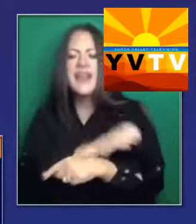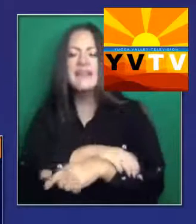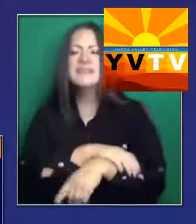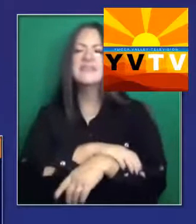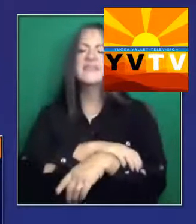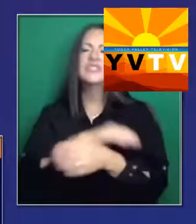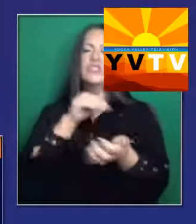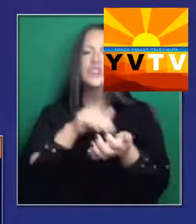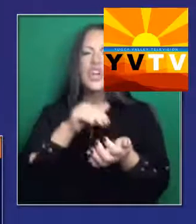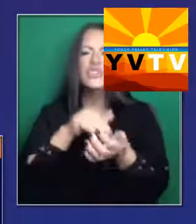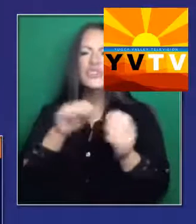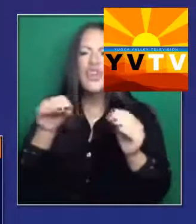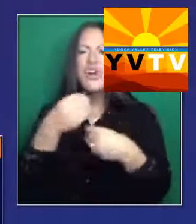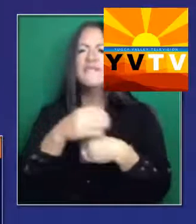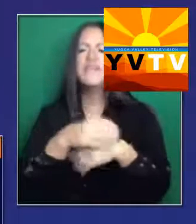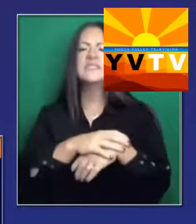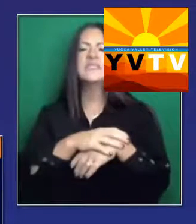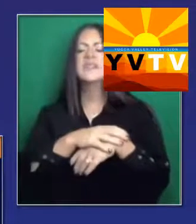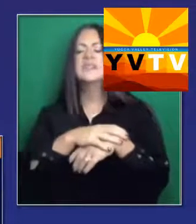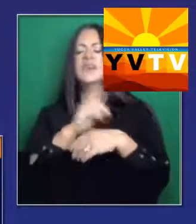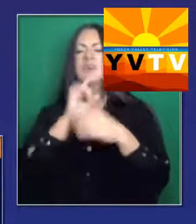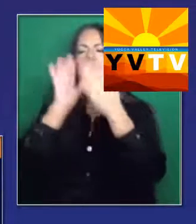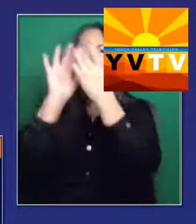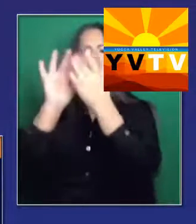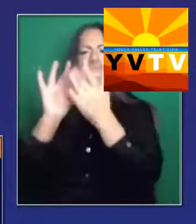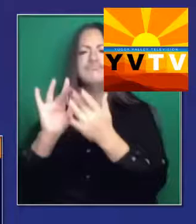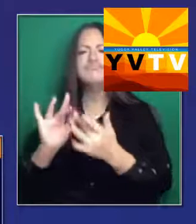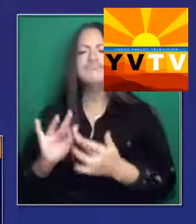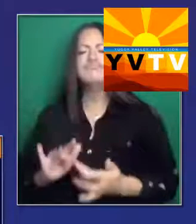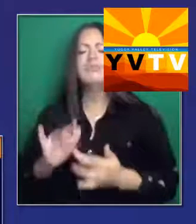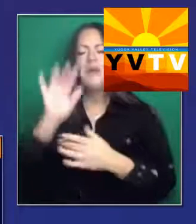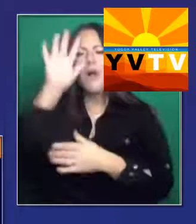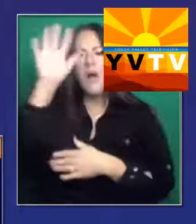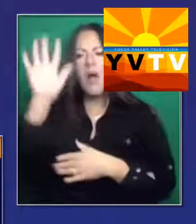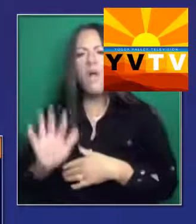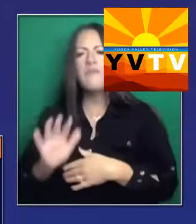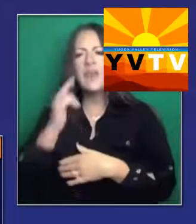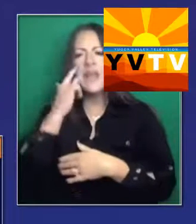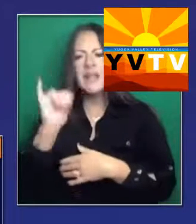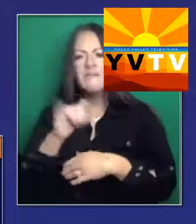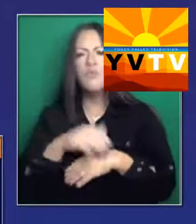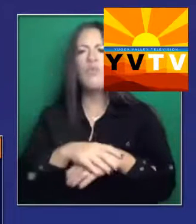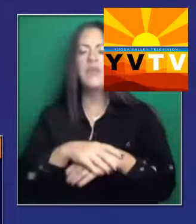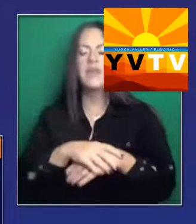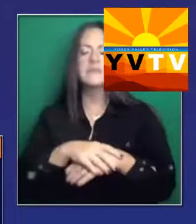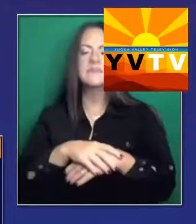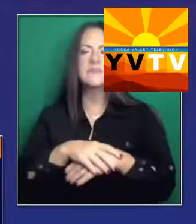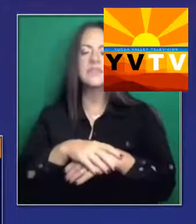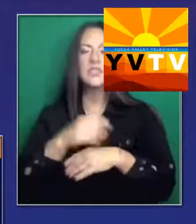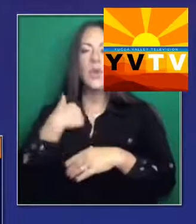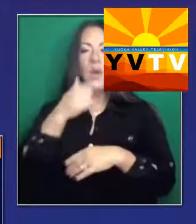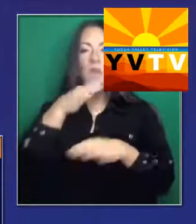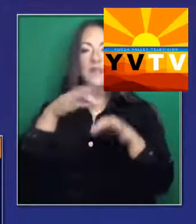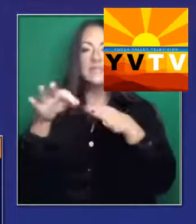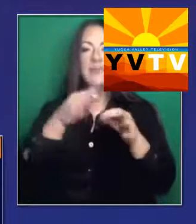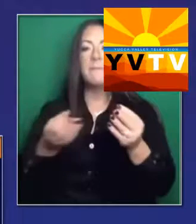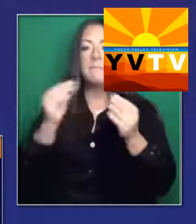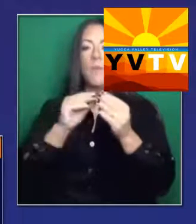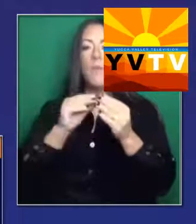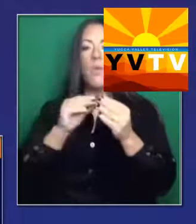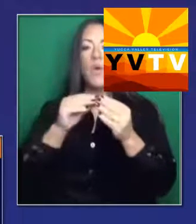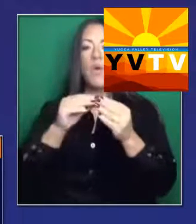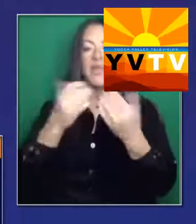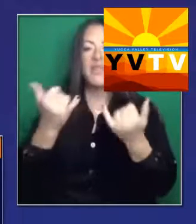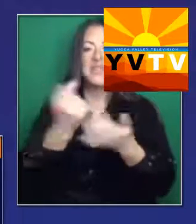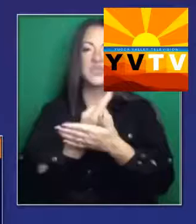spectrum. So more aggressive efforts in this space. And I'll talk to you more later this week about substantial increases